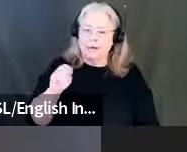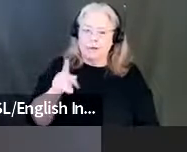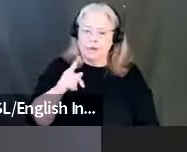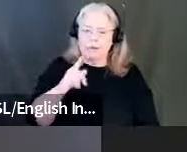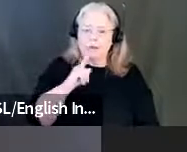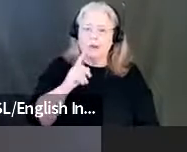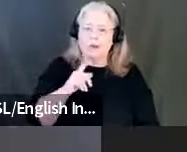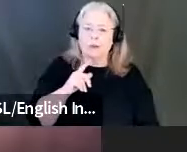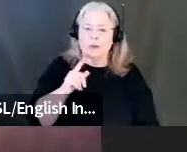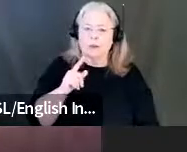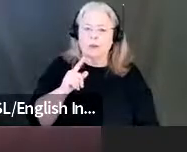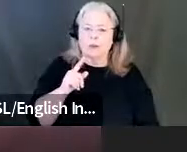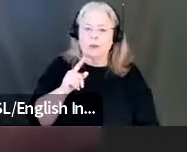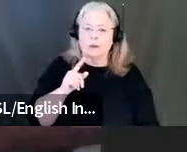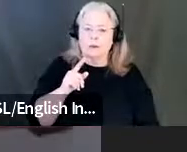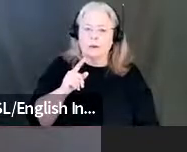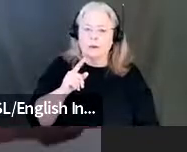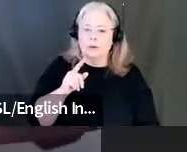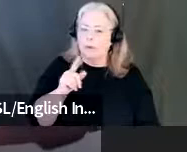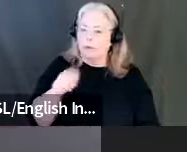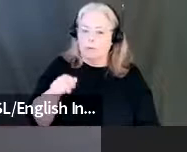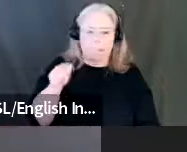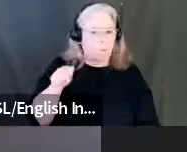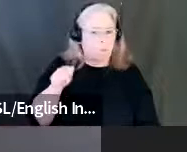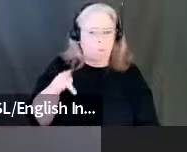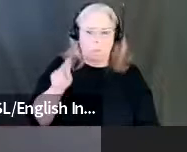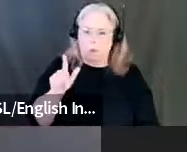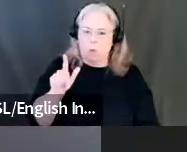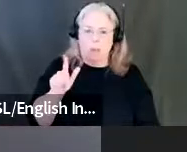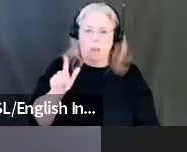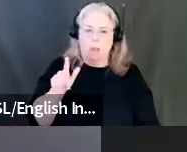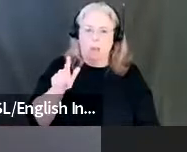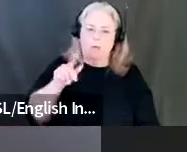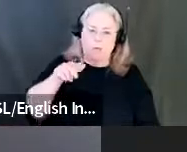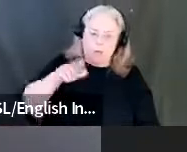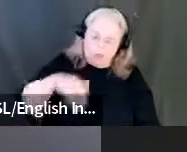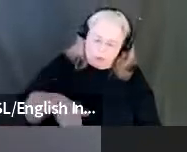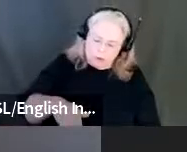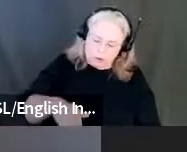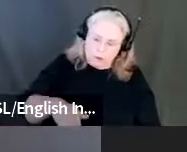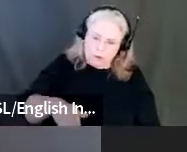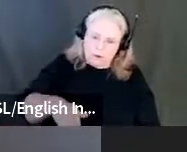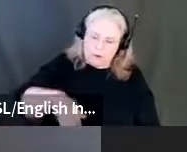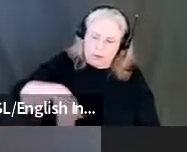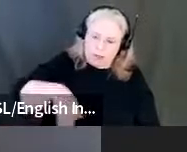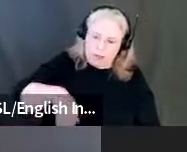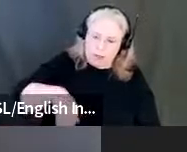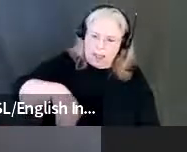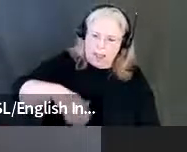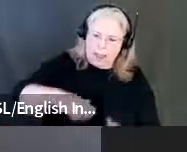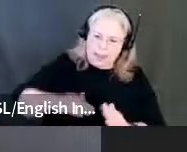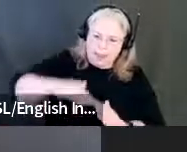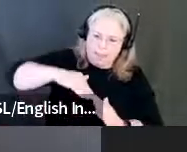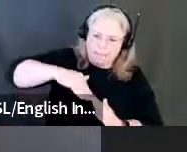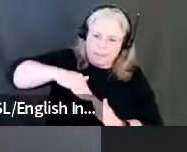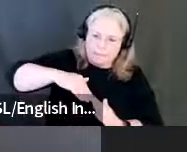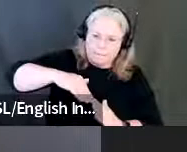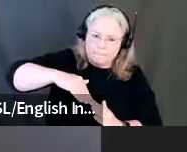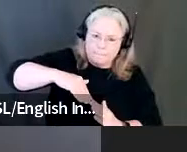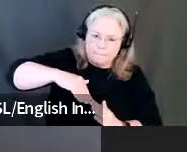more time. And rather than pulling like this, putting my finger up here and lifting up a little